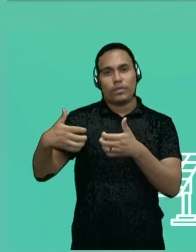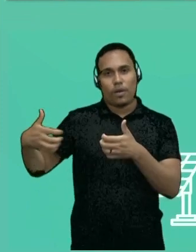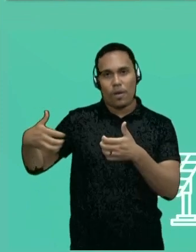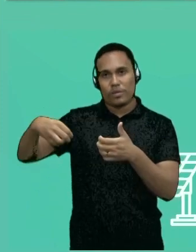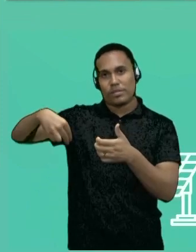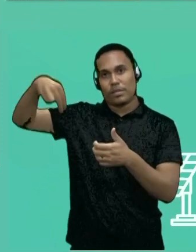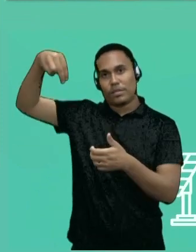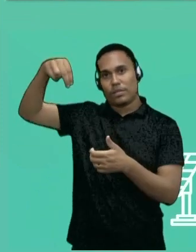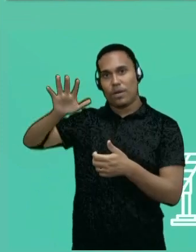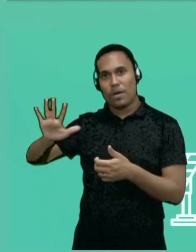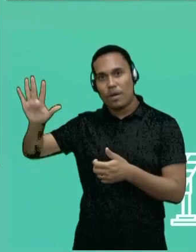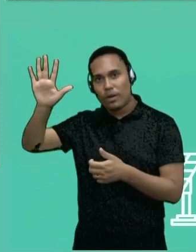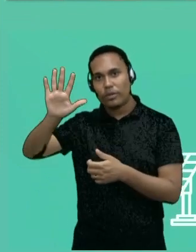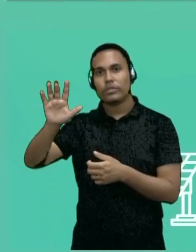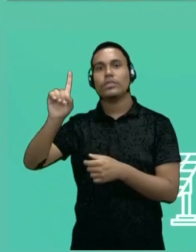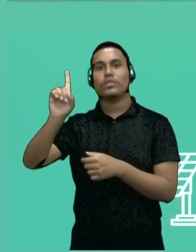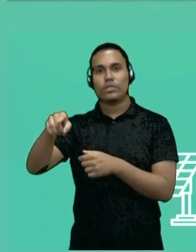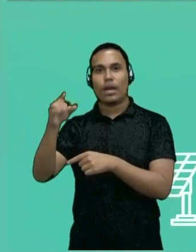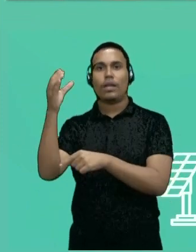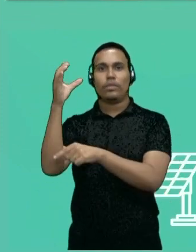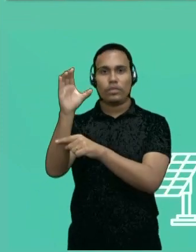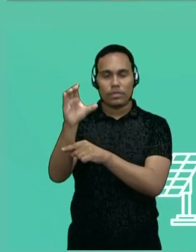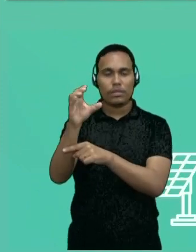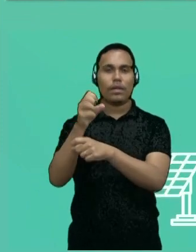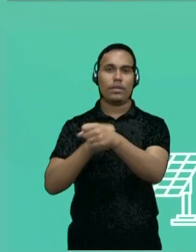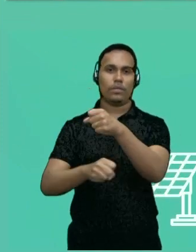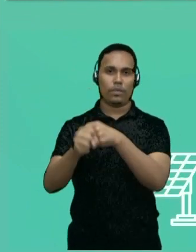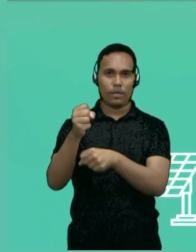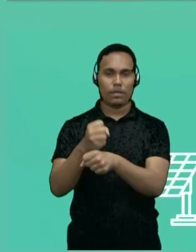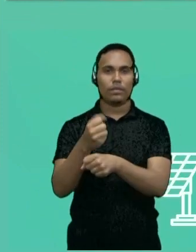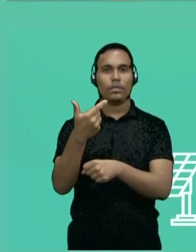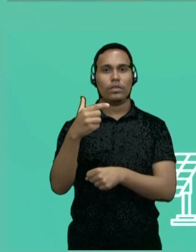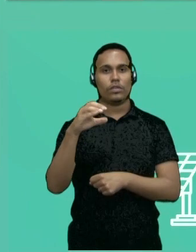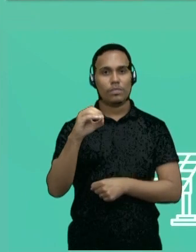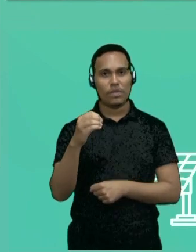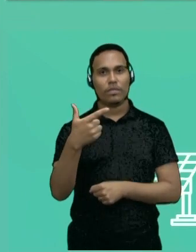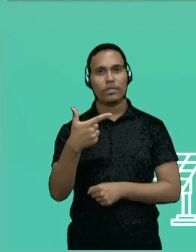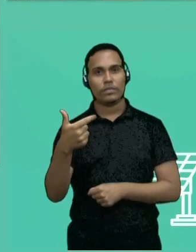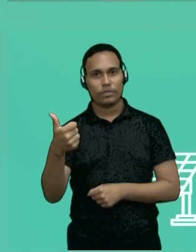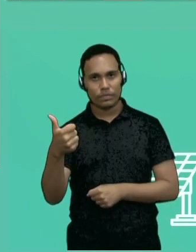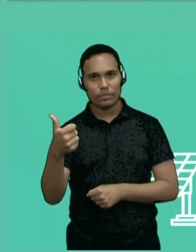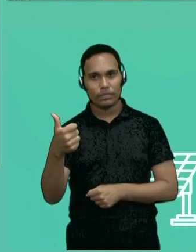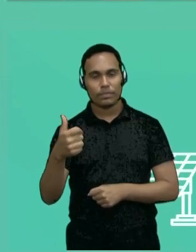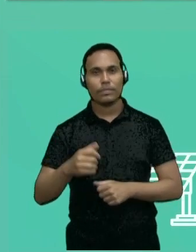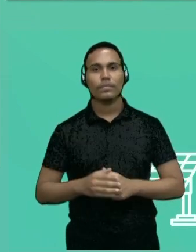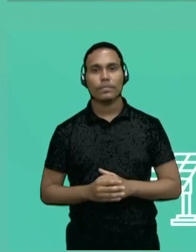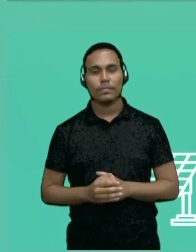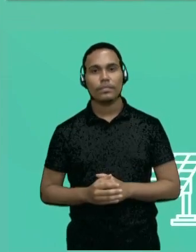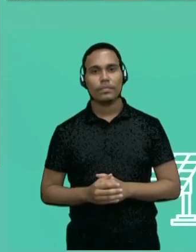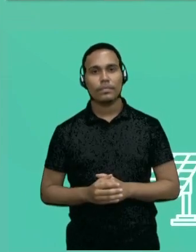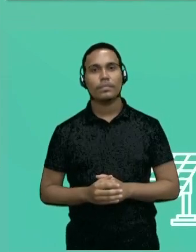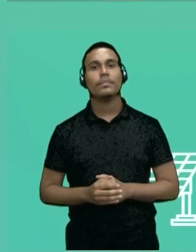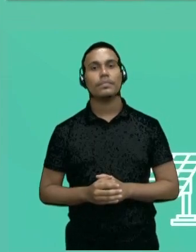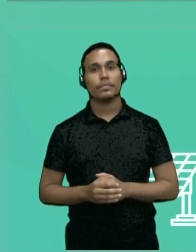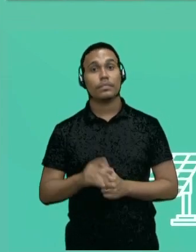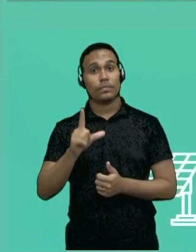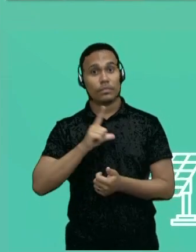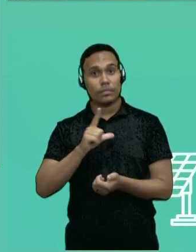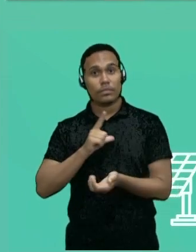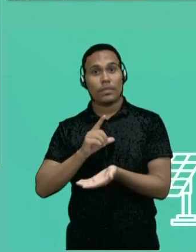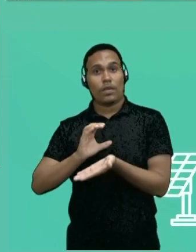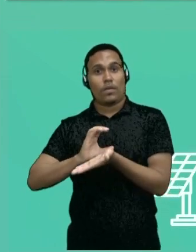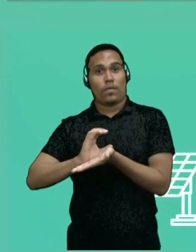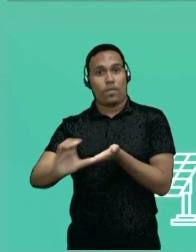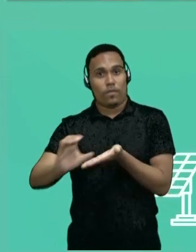October 2021. This is supported by the £1 billion CCS Infrastructure Fund, which will provide CapEx